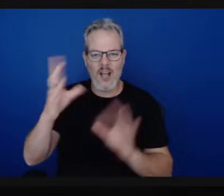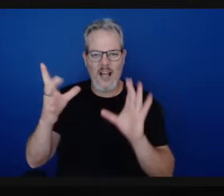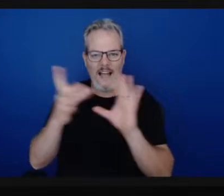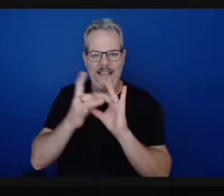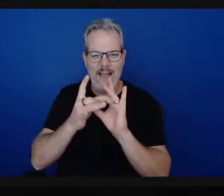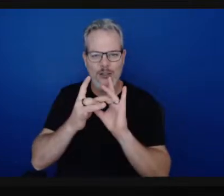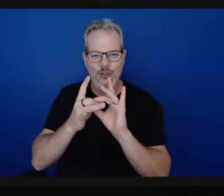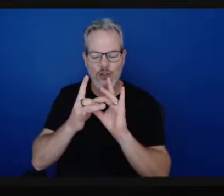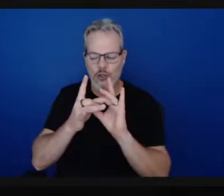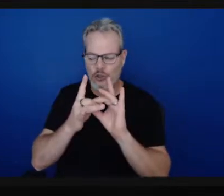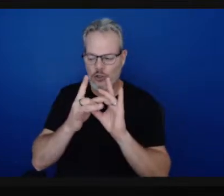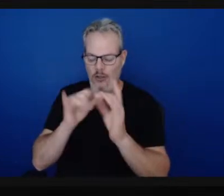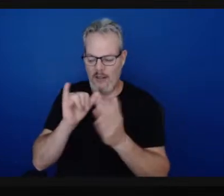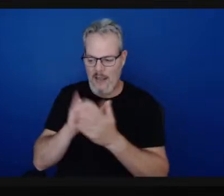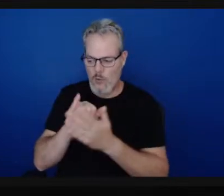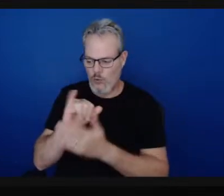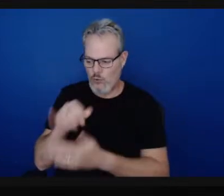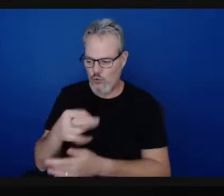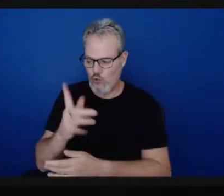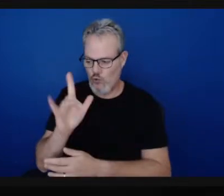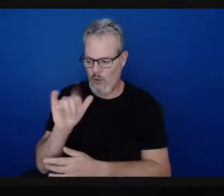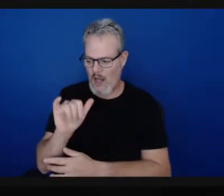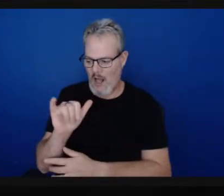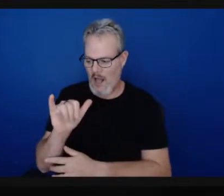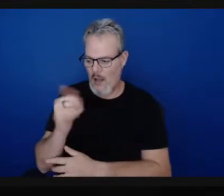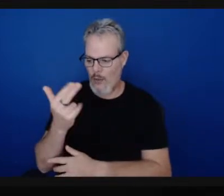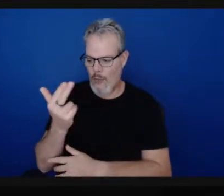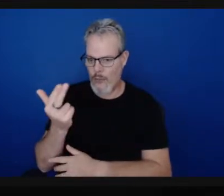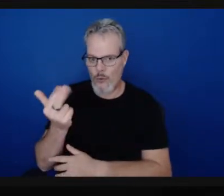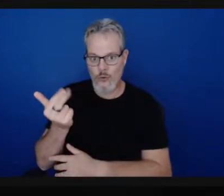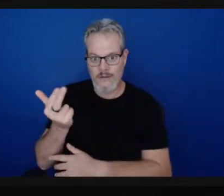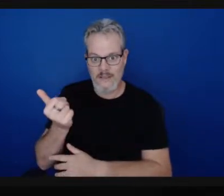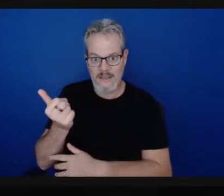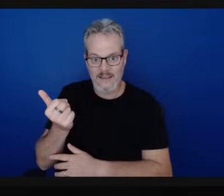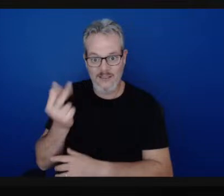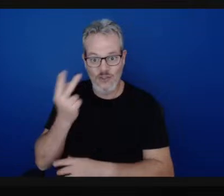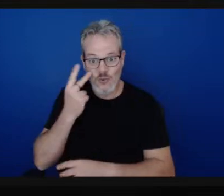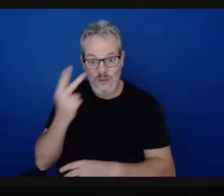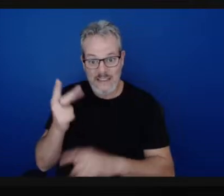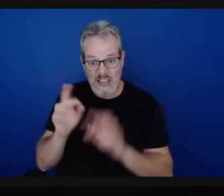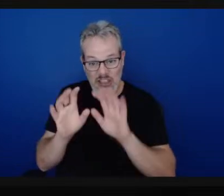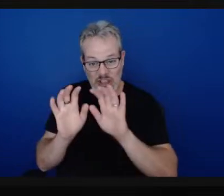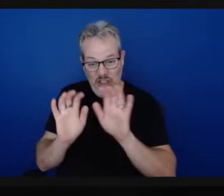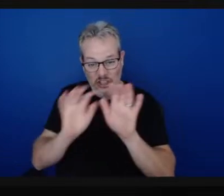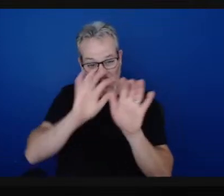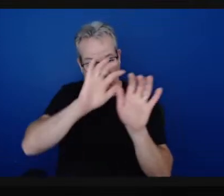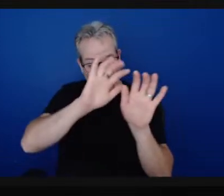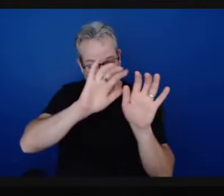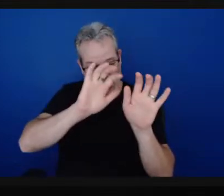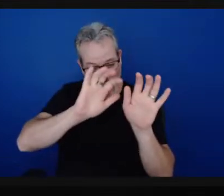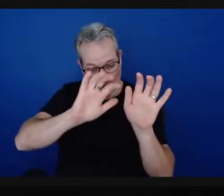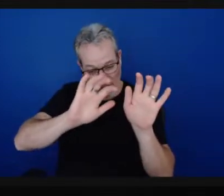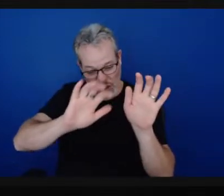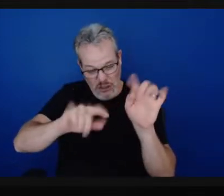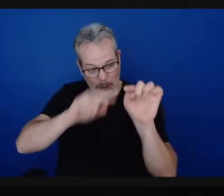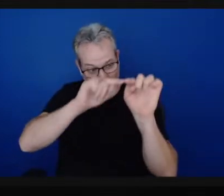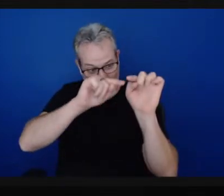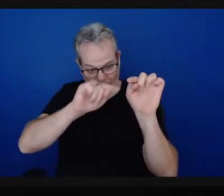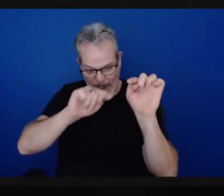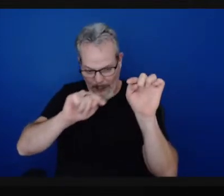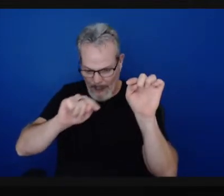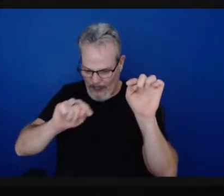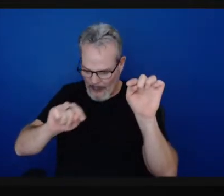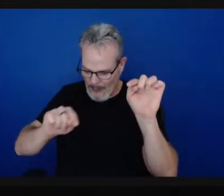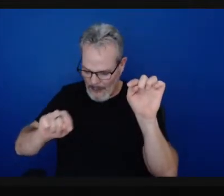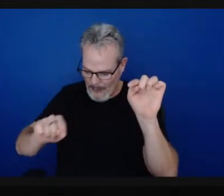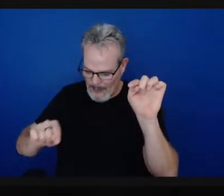July 13th. And look at how linear, when magma was in that Upper East Rift zone, that earthquake pattern actually